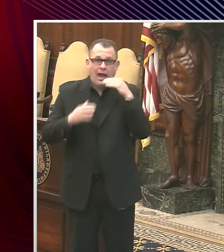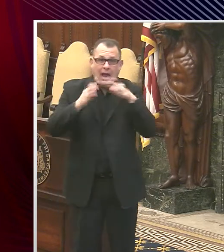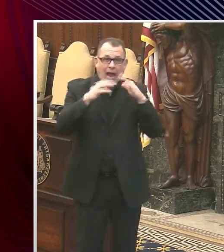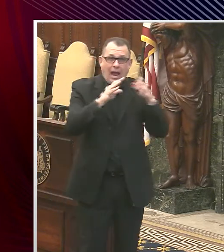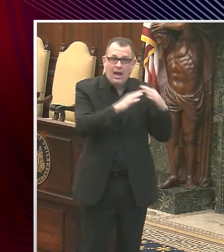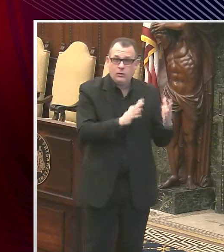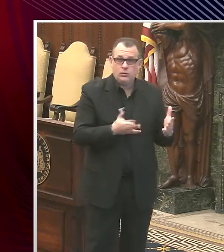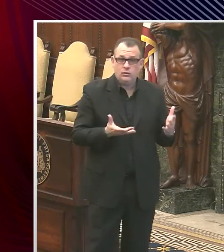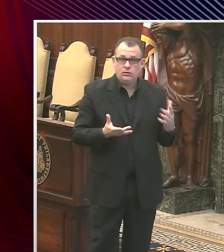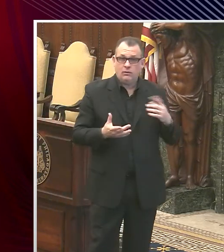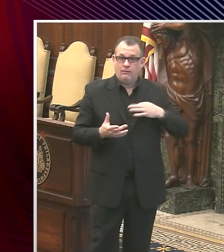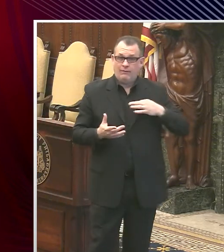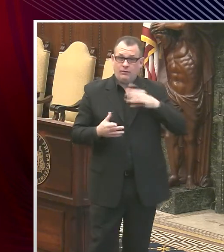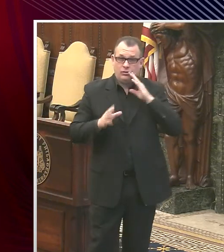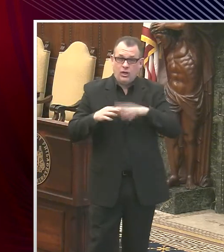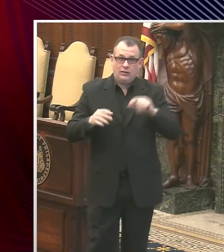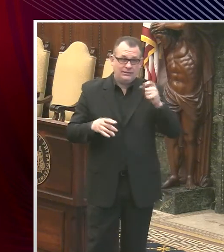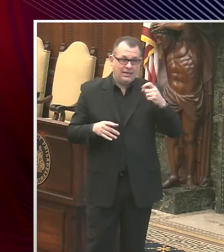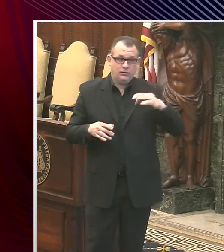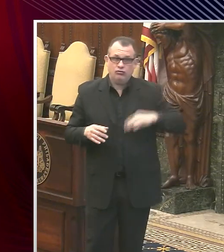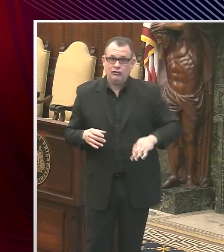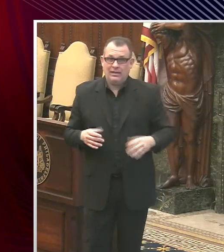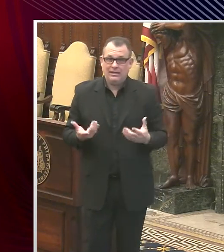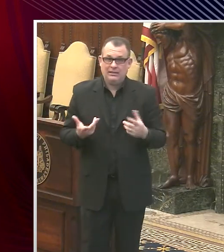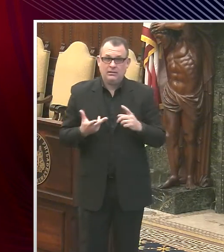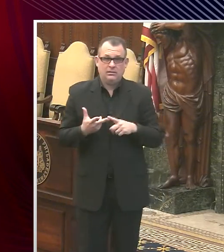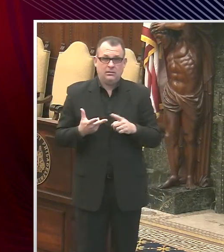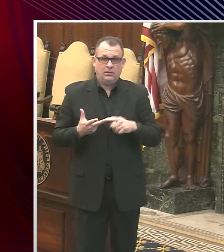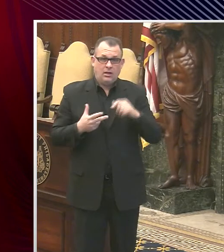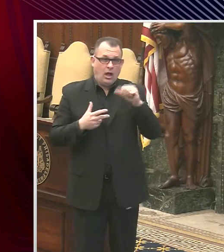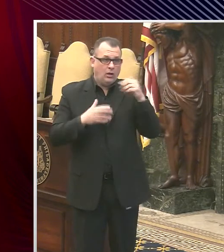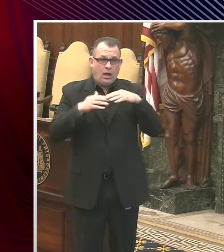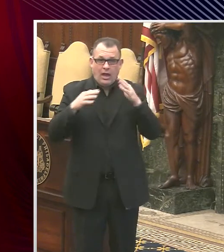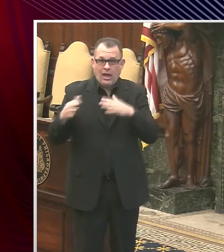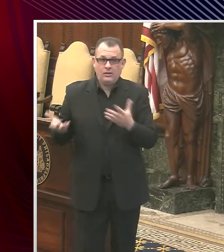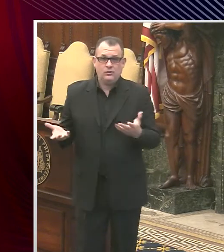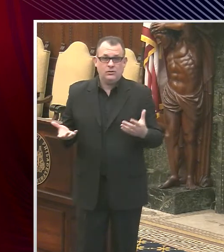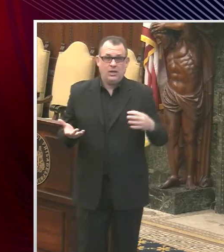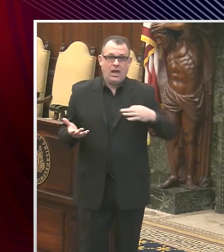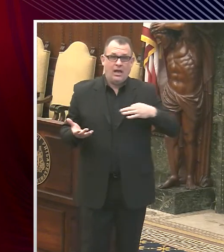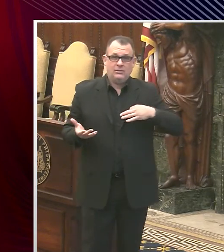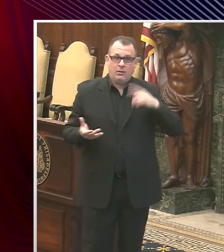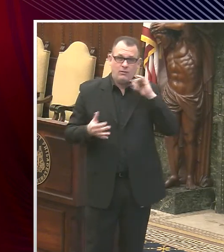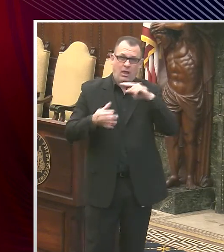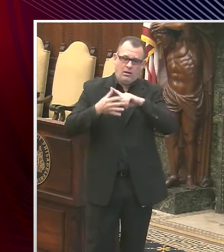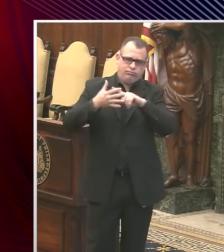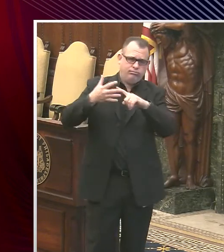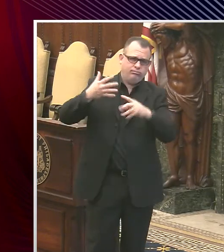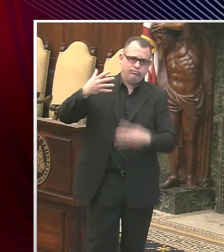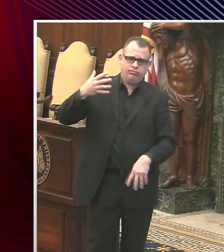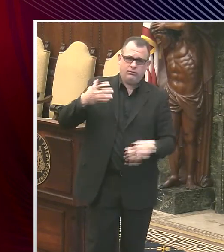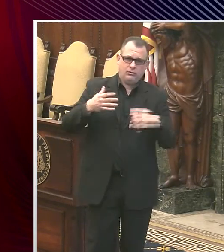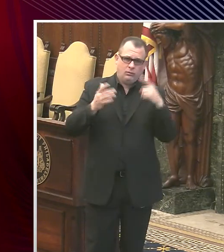this child tax credit, and all these other households are now going to be eligible for this $1,400